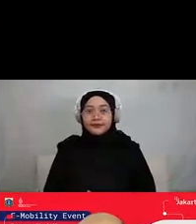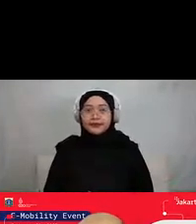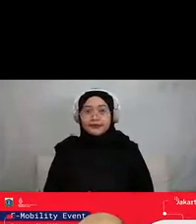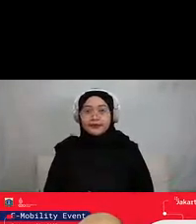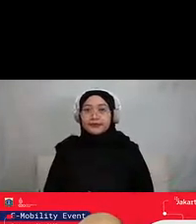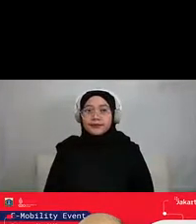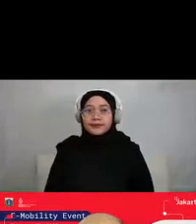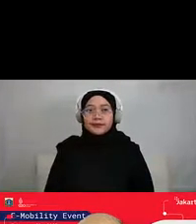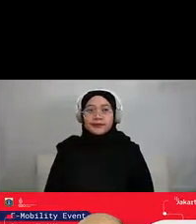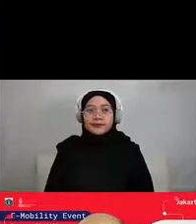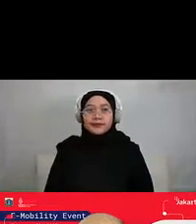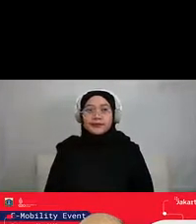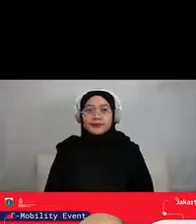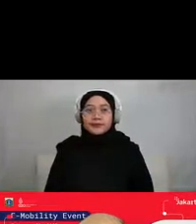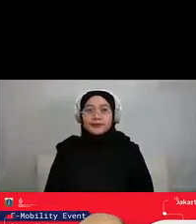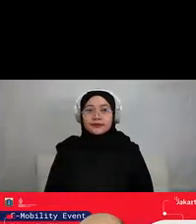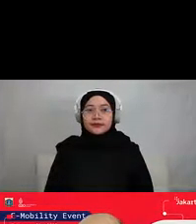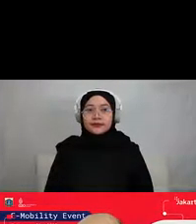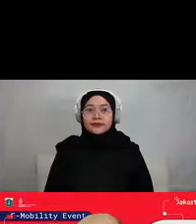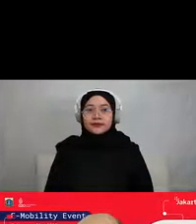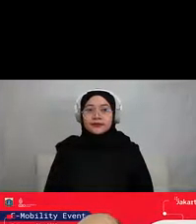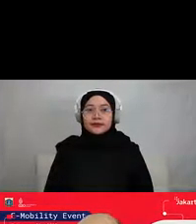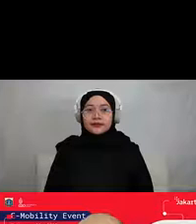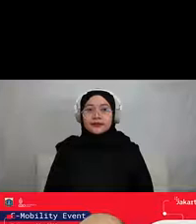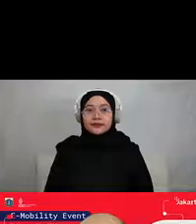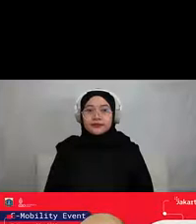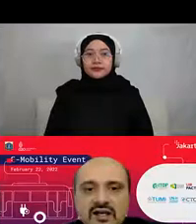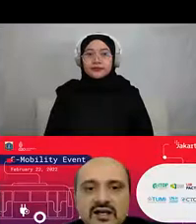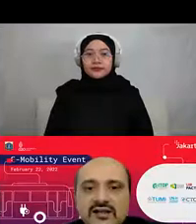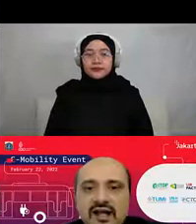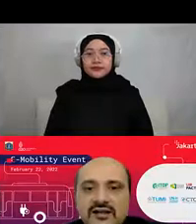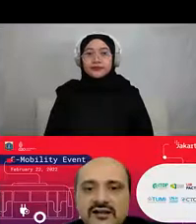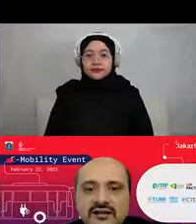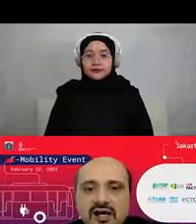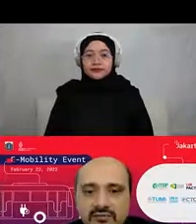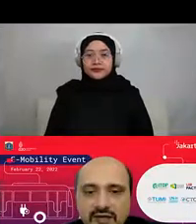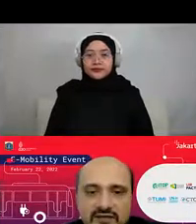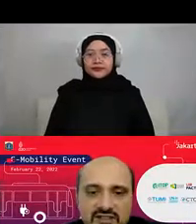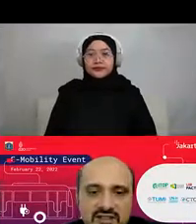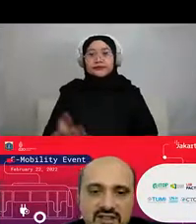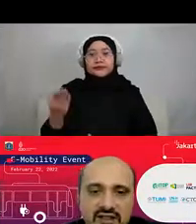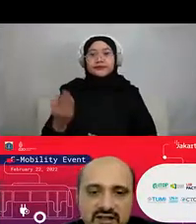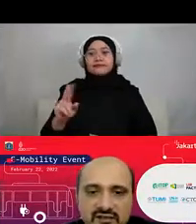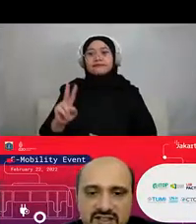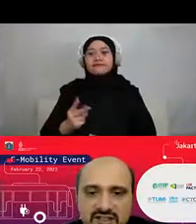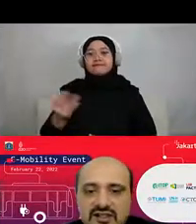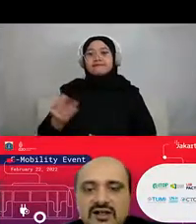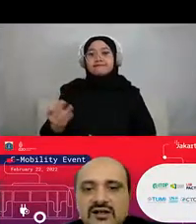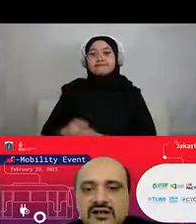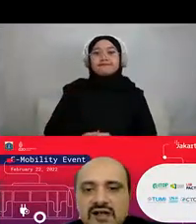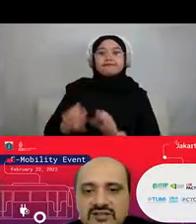So this is an array of various manufacturers that are manufacturing electric